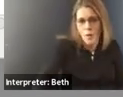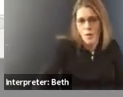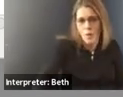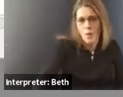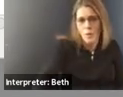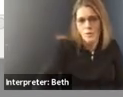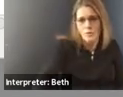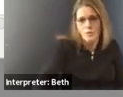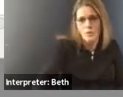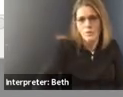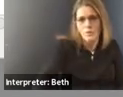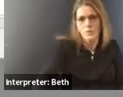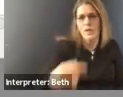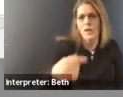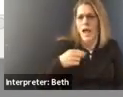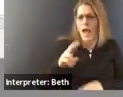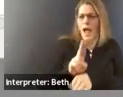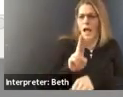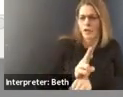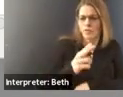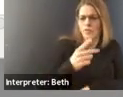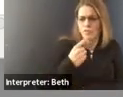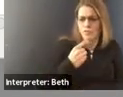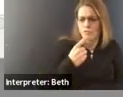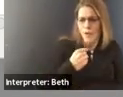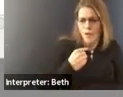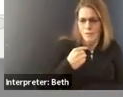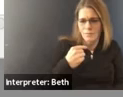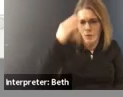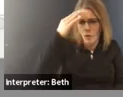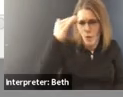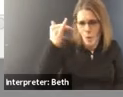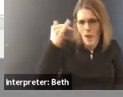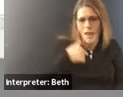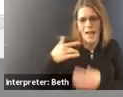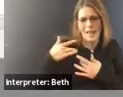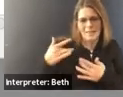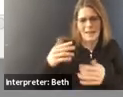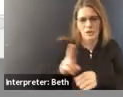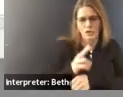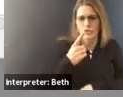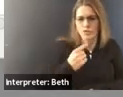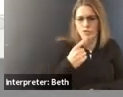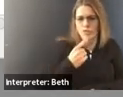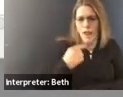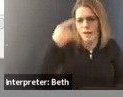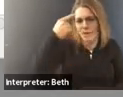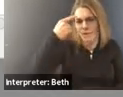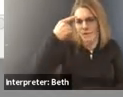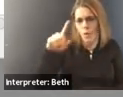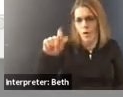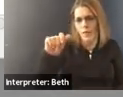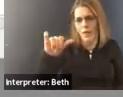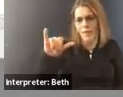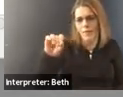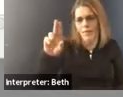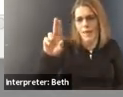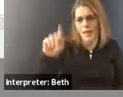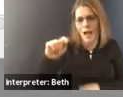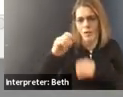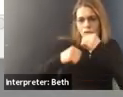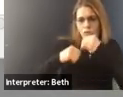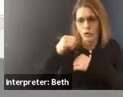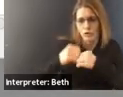here because I do red a lot for my layout structure, and it gives me a good idea. But sometimes if